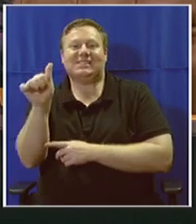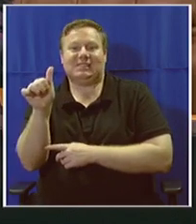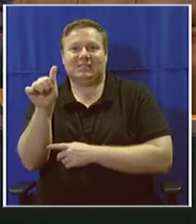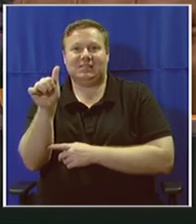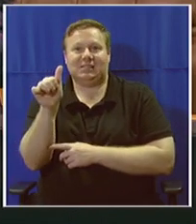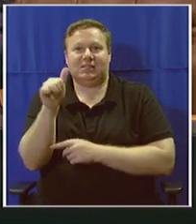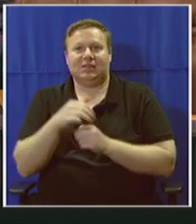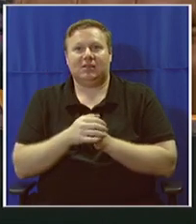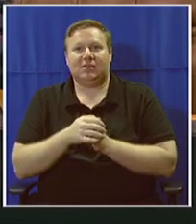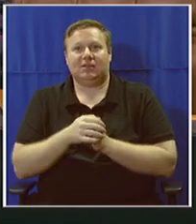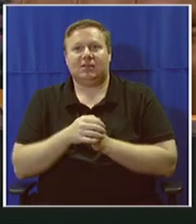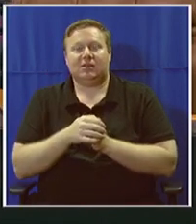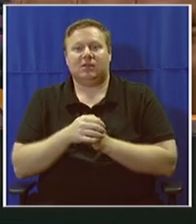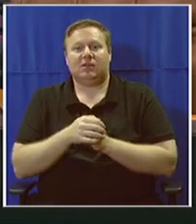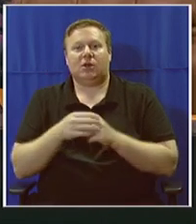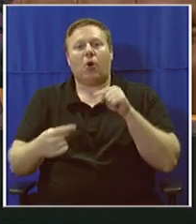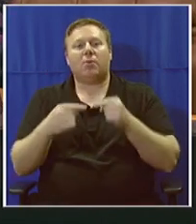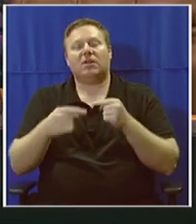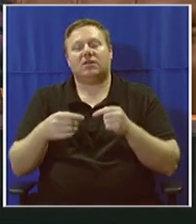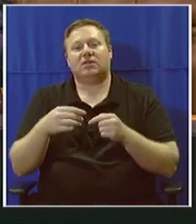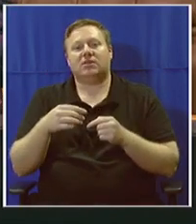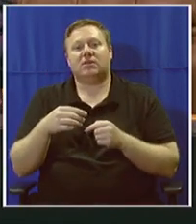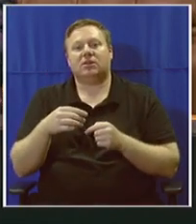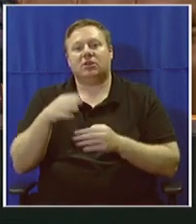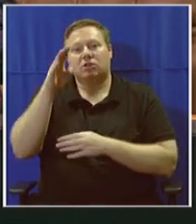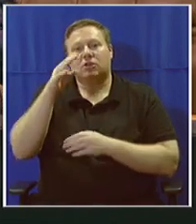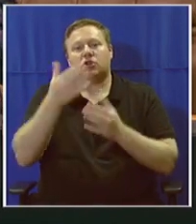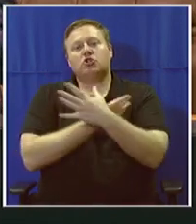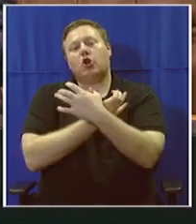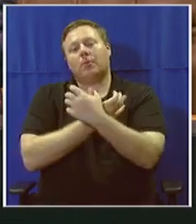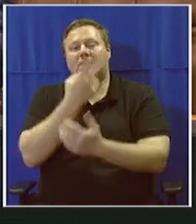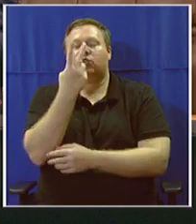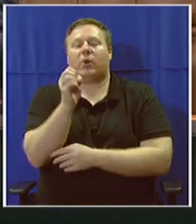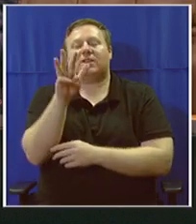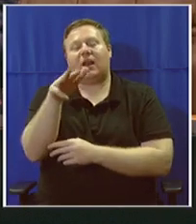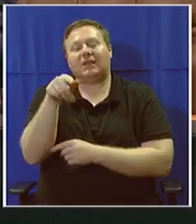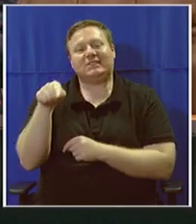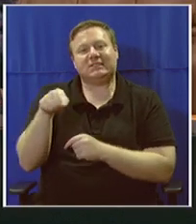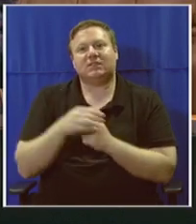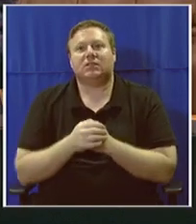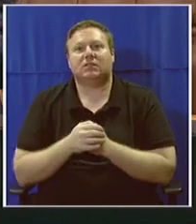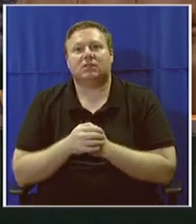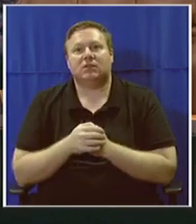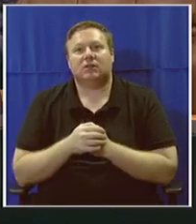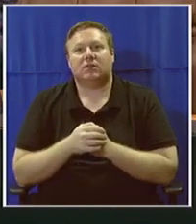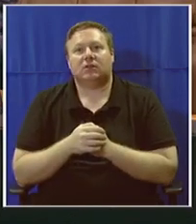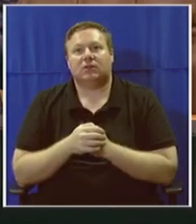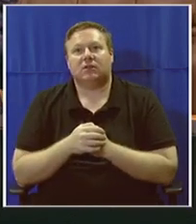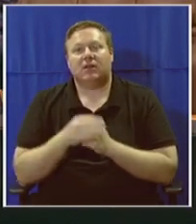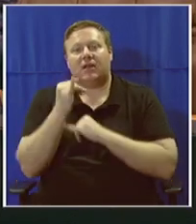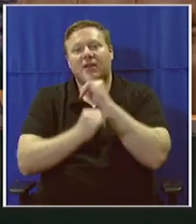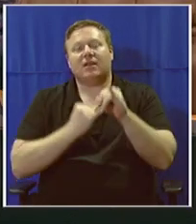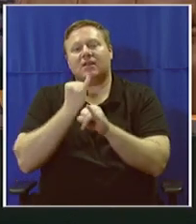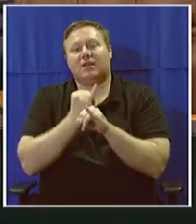in Stuttgart, Germany in October 2019. Acknowledges that Ms. Rooskrans' international victory and